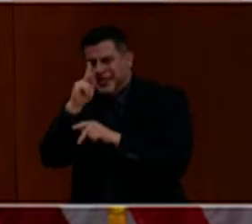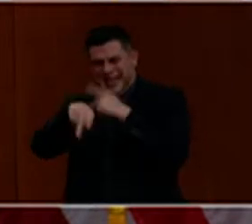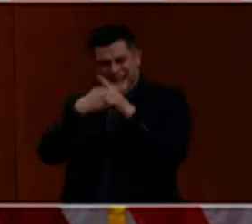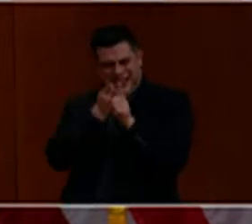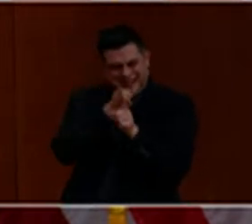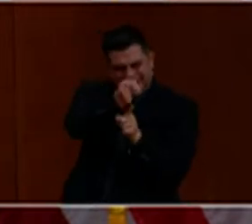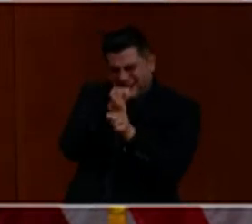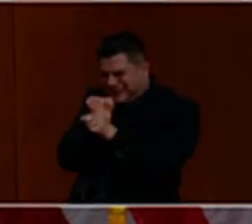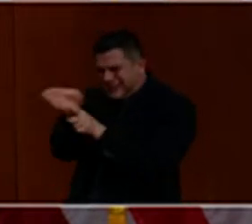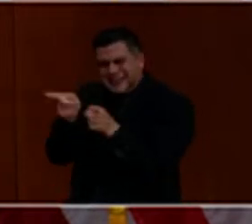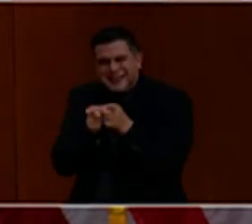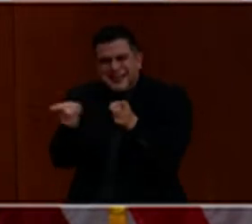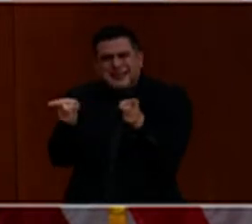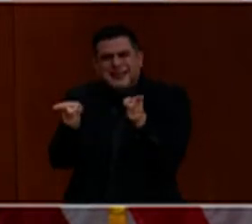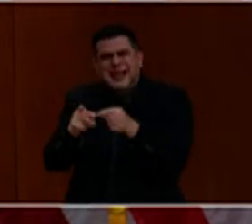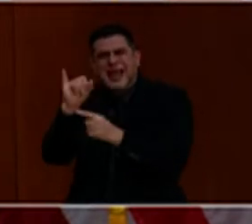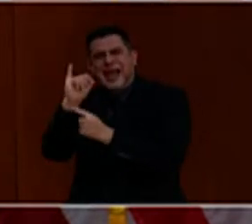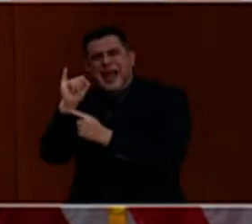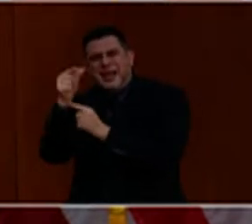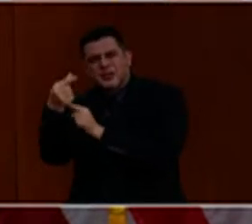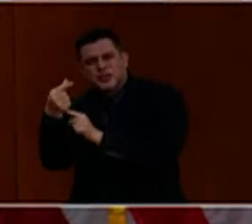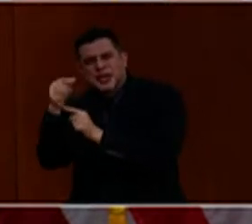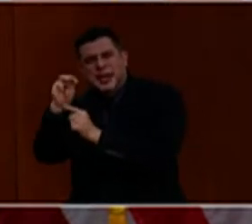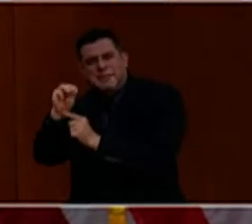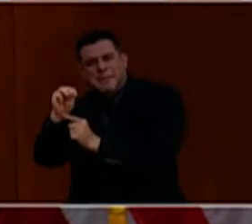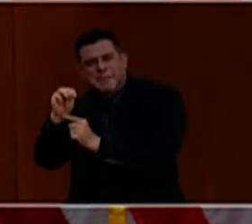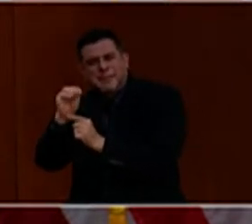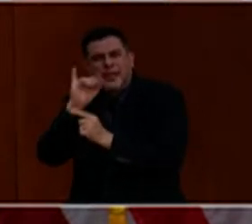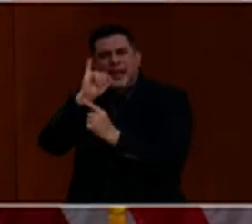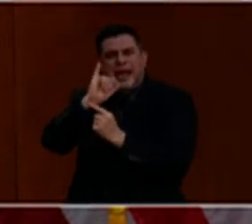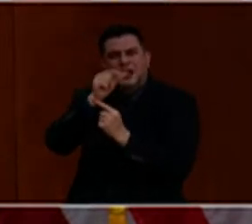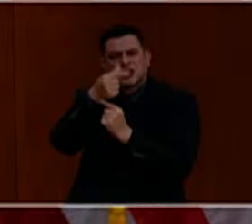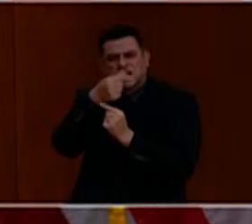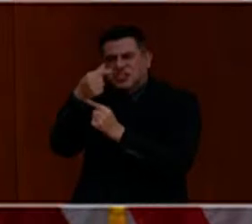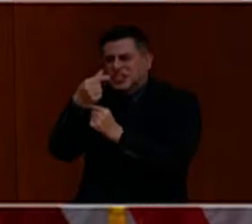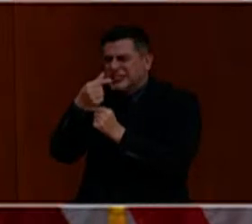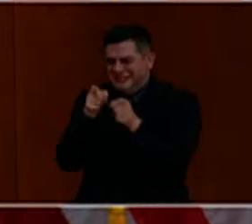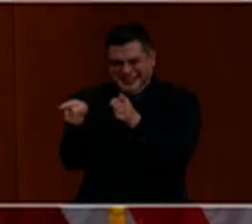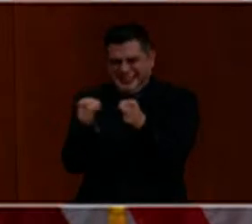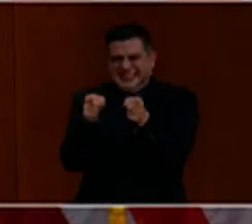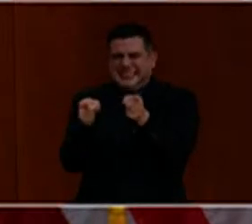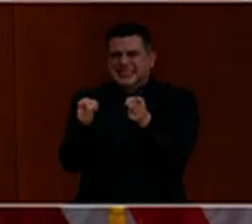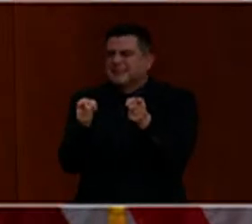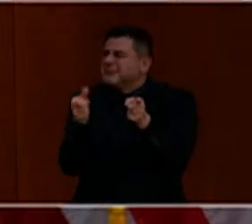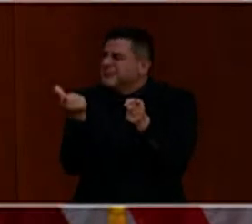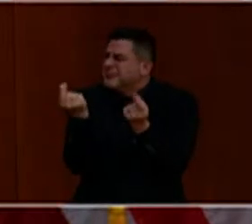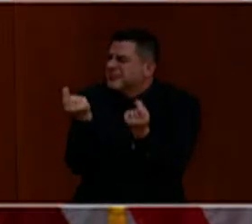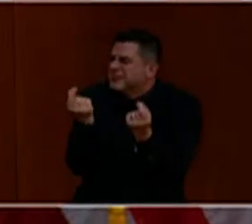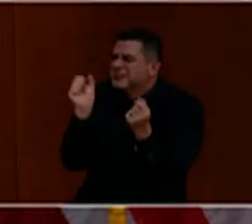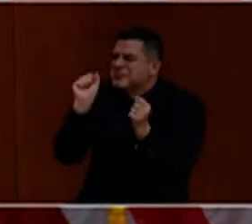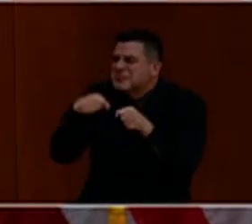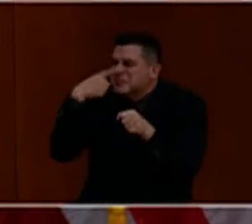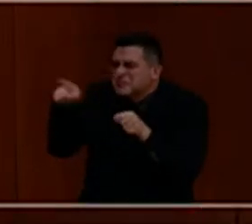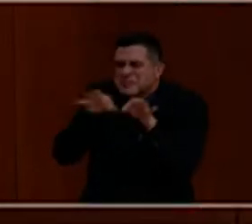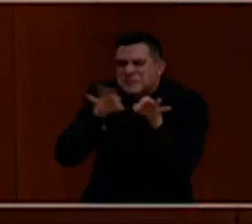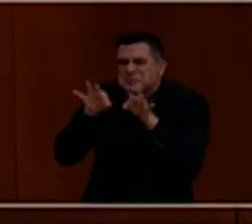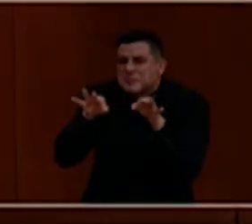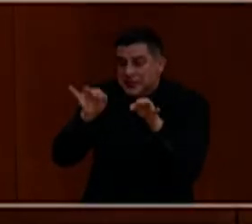at the outset, is it the same effect, or do they have to wait for the antibodies to more fully develop?